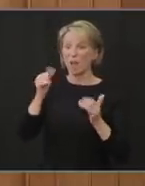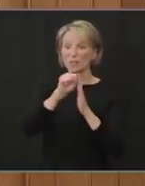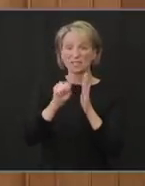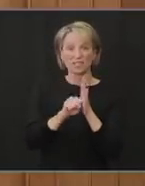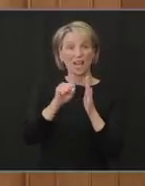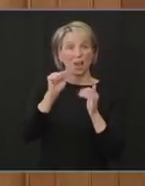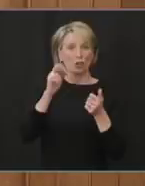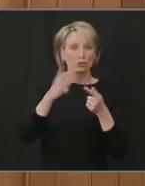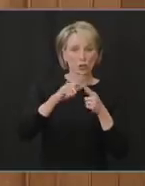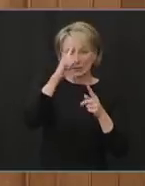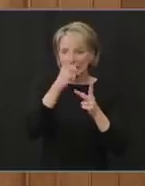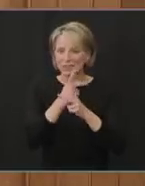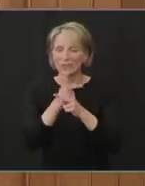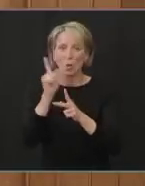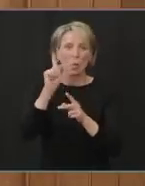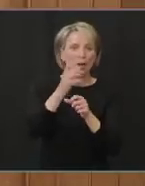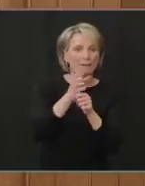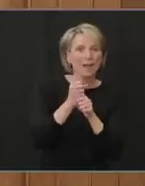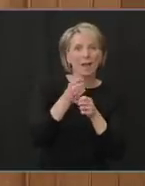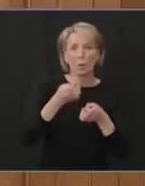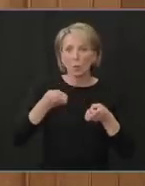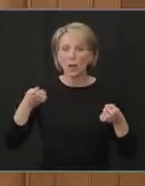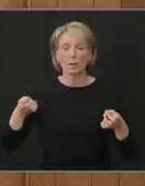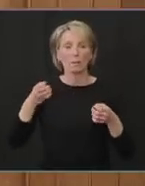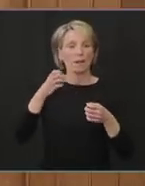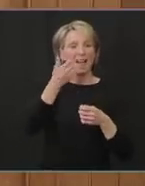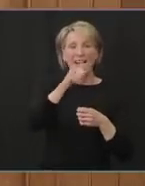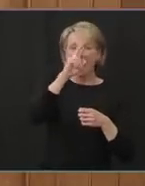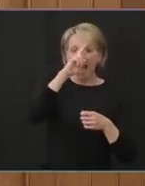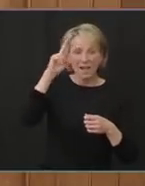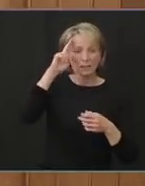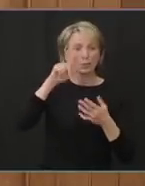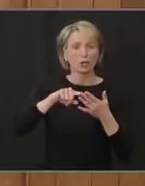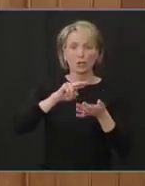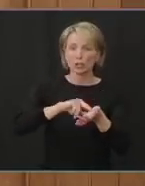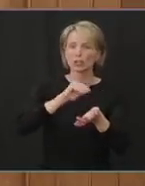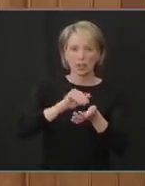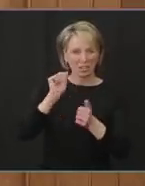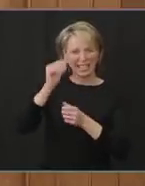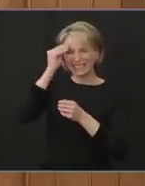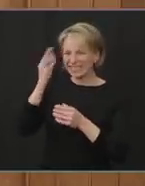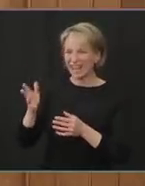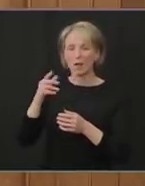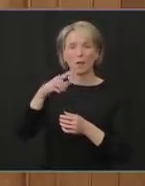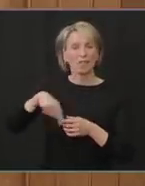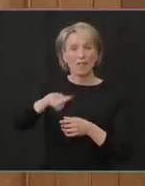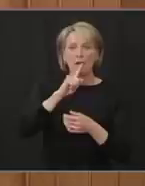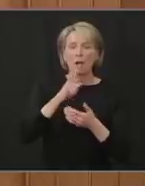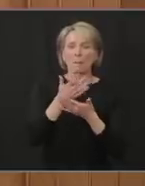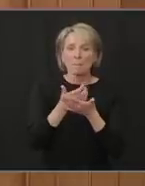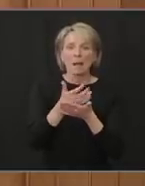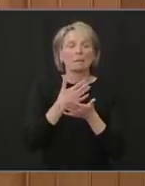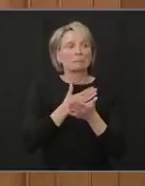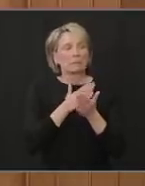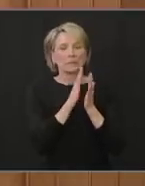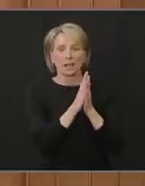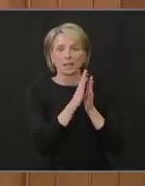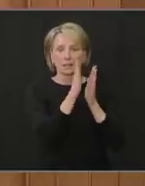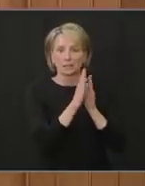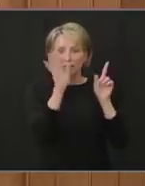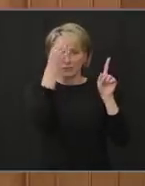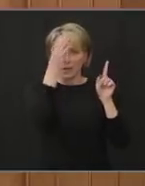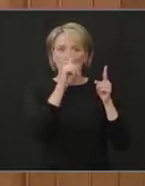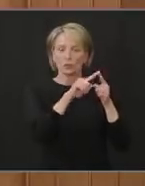any hospital or health center or provider in Connecticut, and they are begging for the federal government to make sense of a